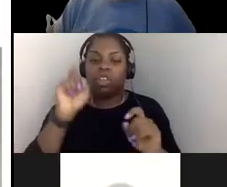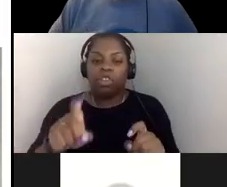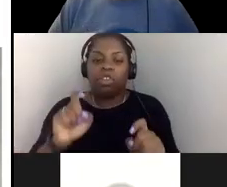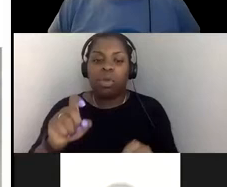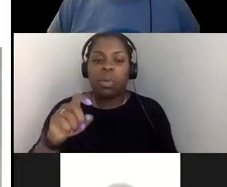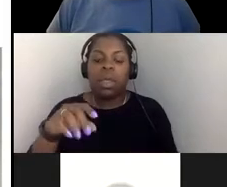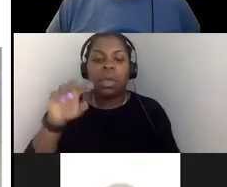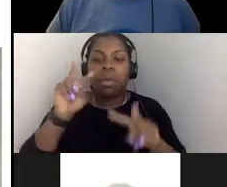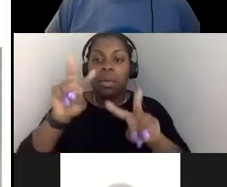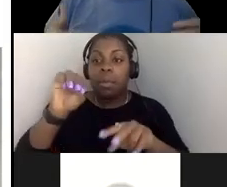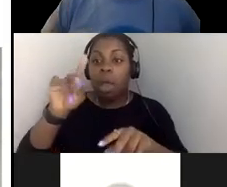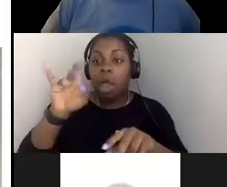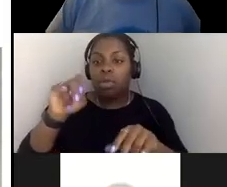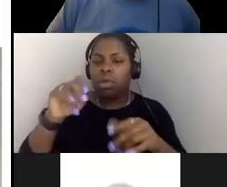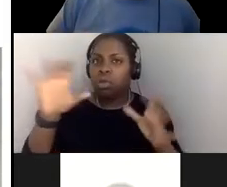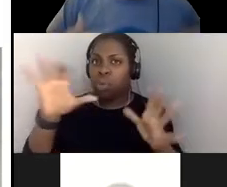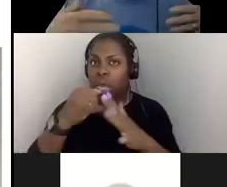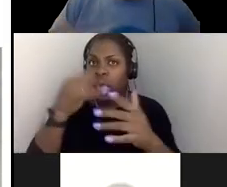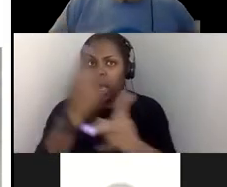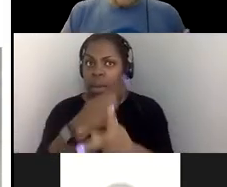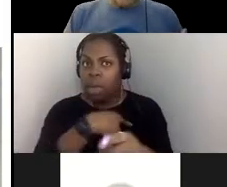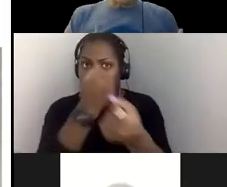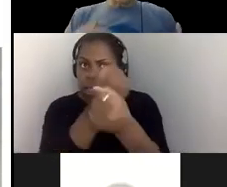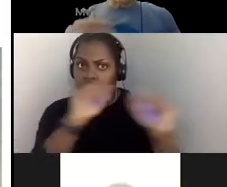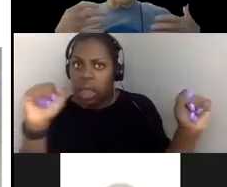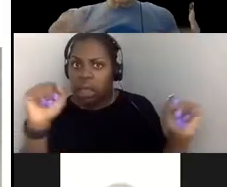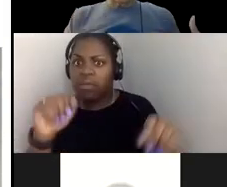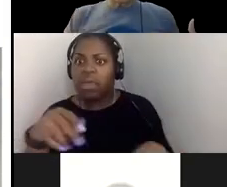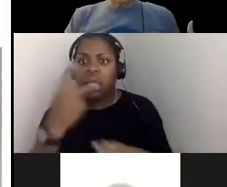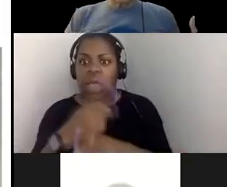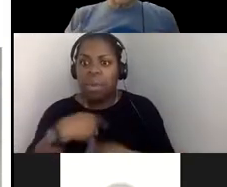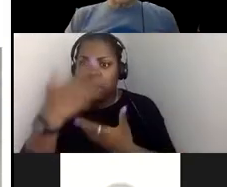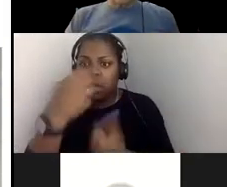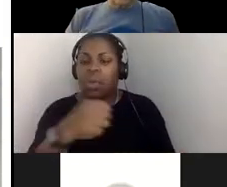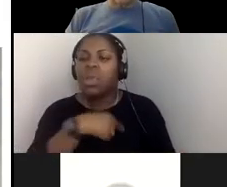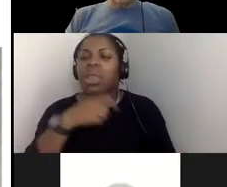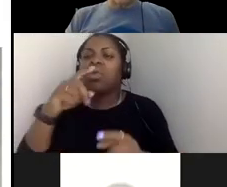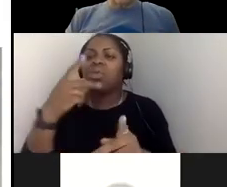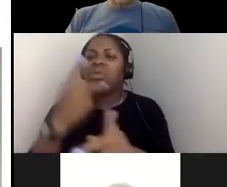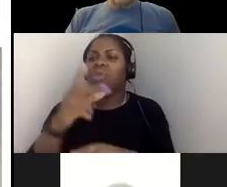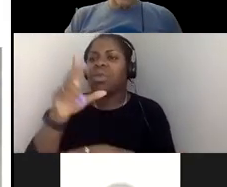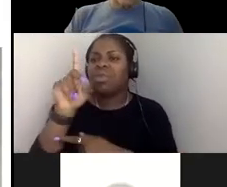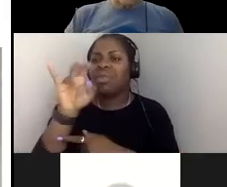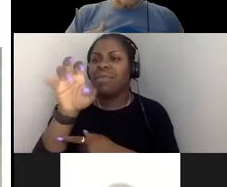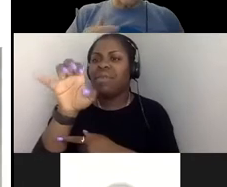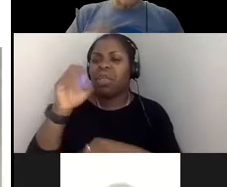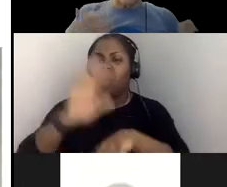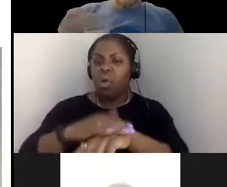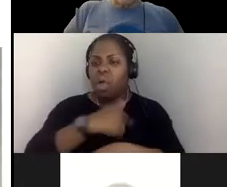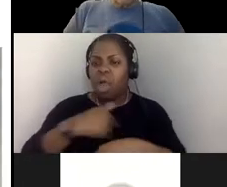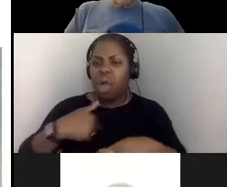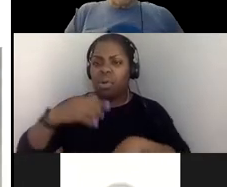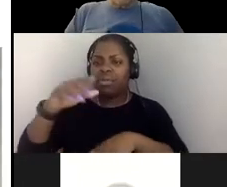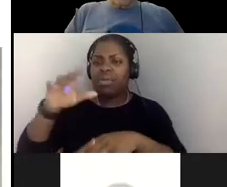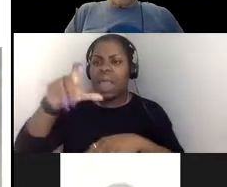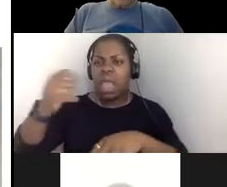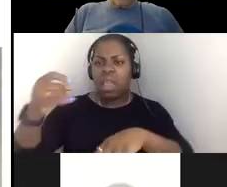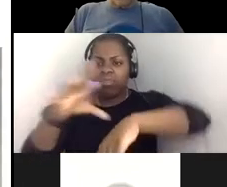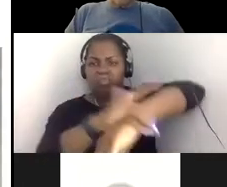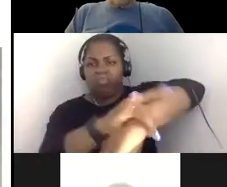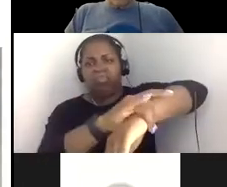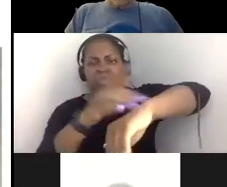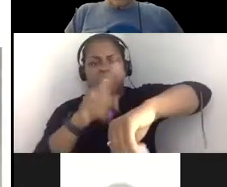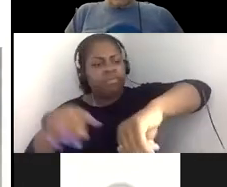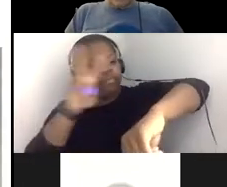that it keeps us safe. We don't need trust. We need devices around our ankles, devices in our phones to monitor